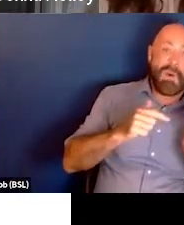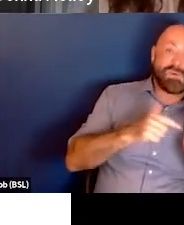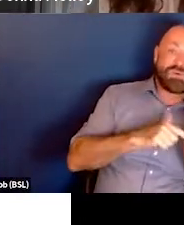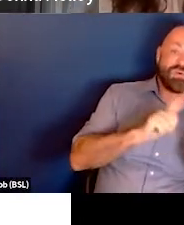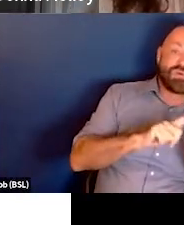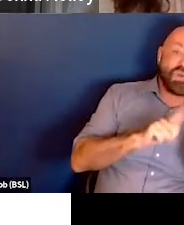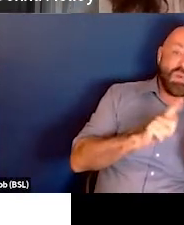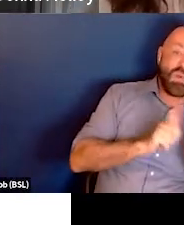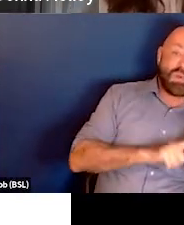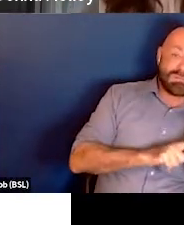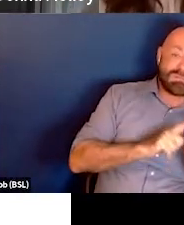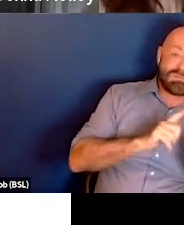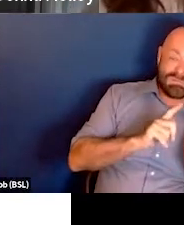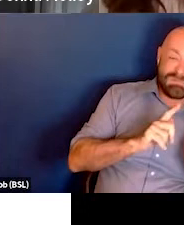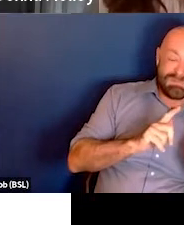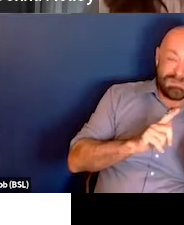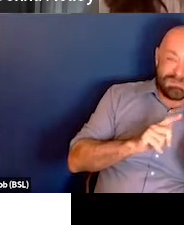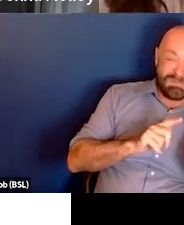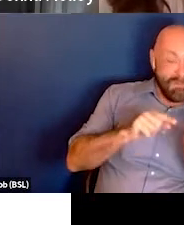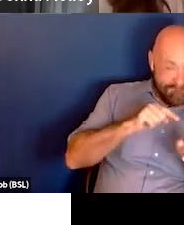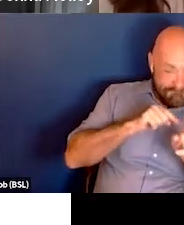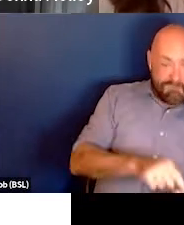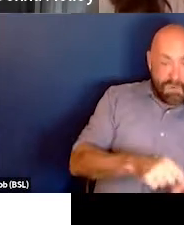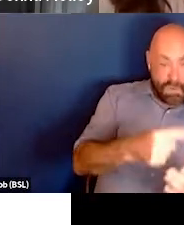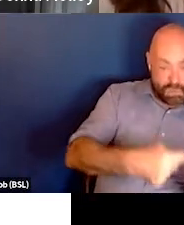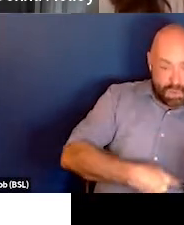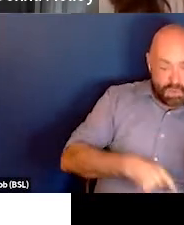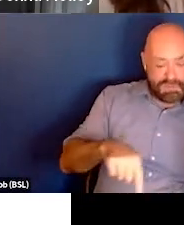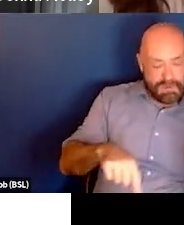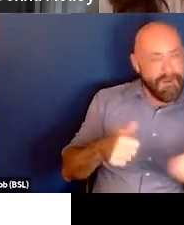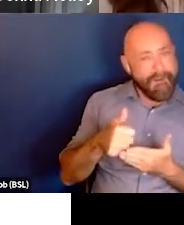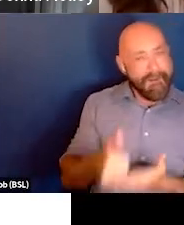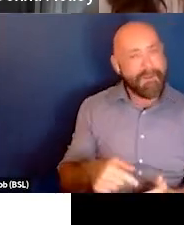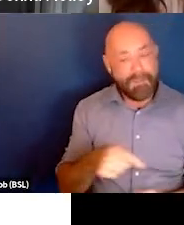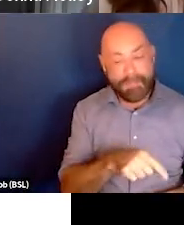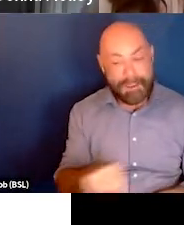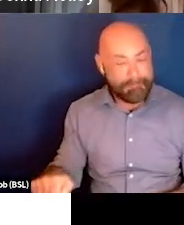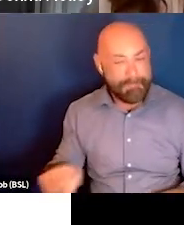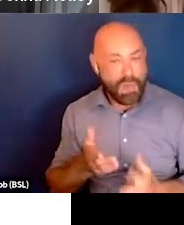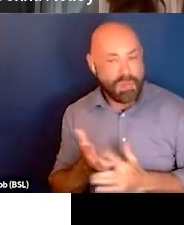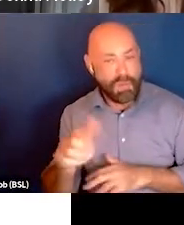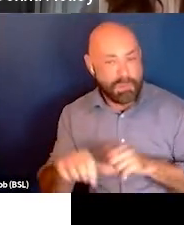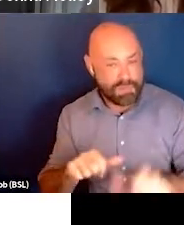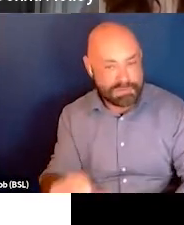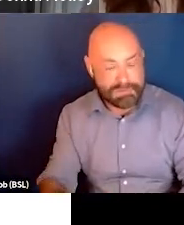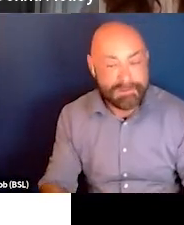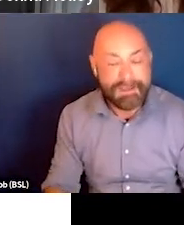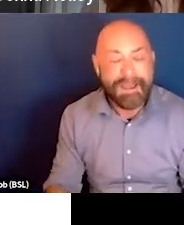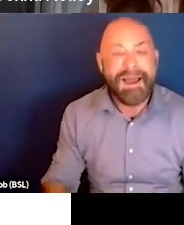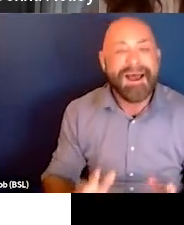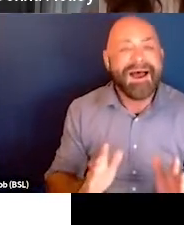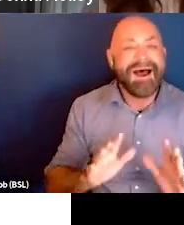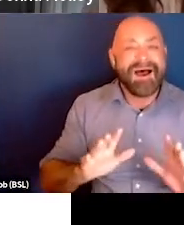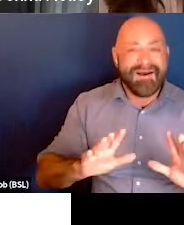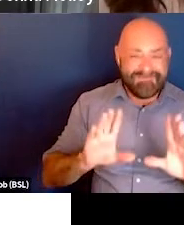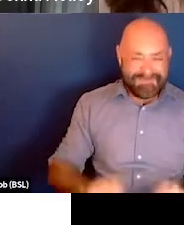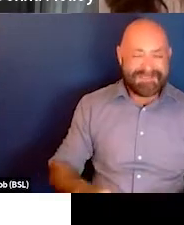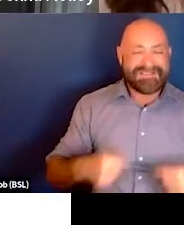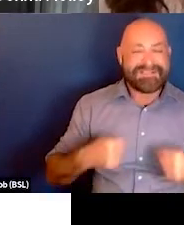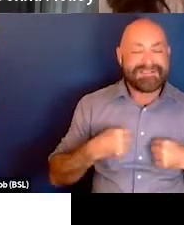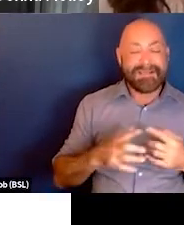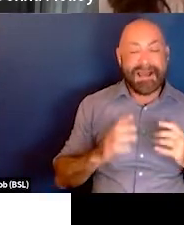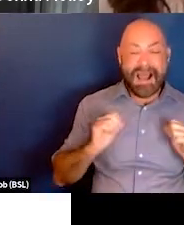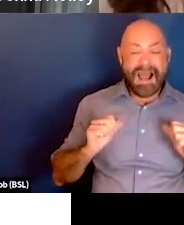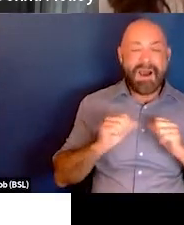provided, as well as the opportunity to learn from others who are going through the same process. So just to finish, we are very much on a